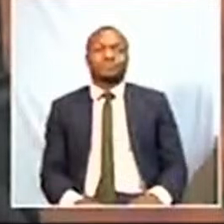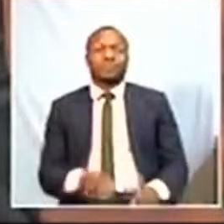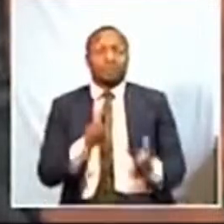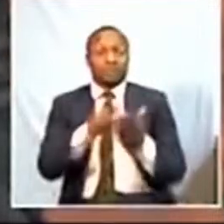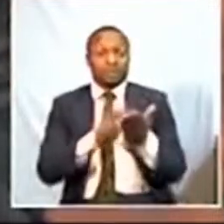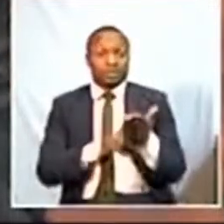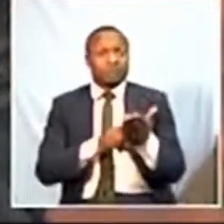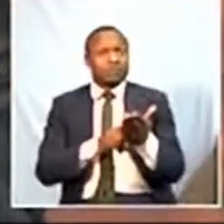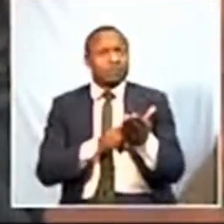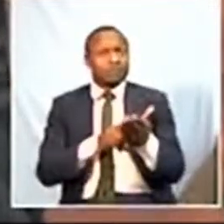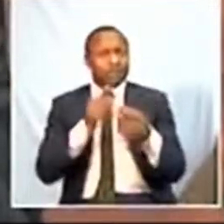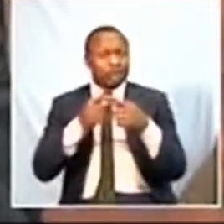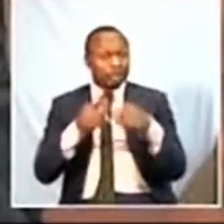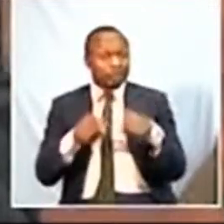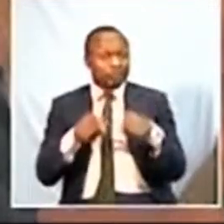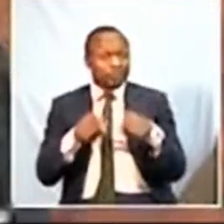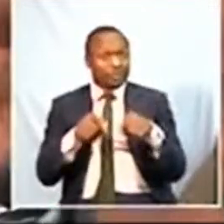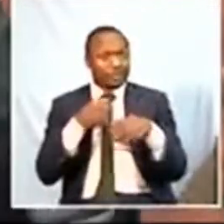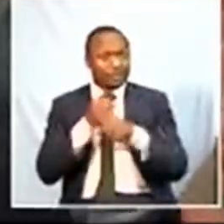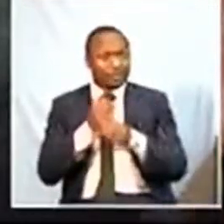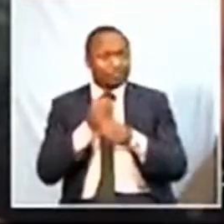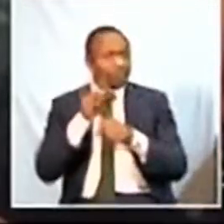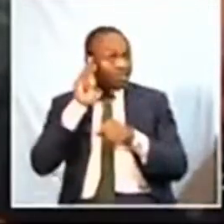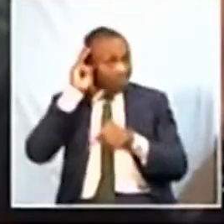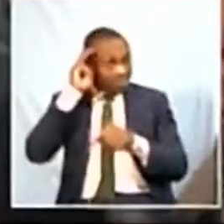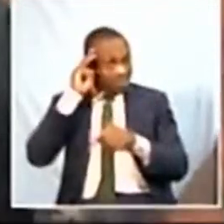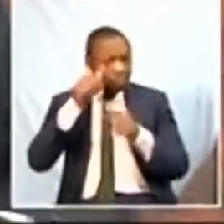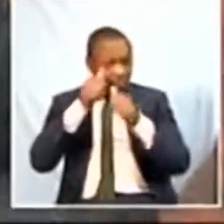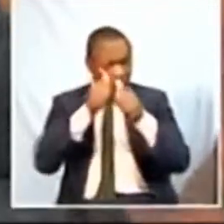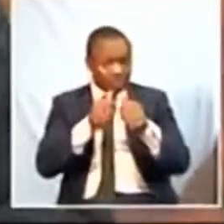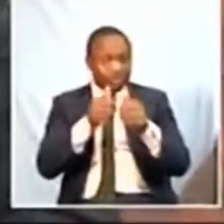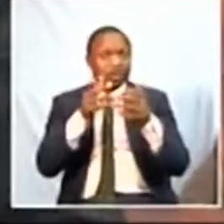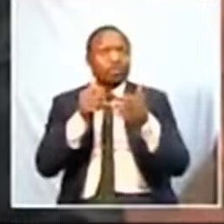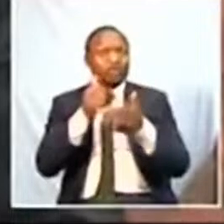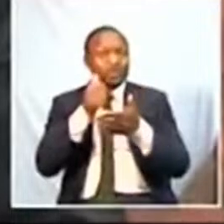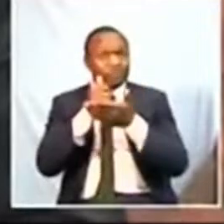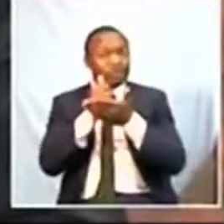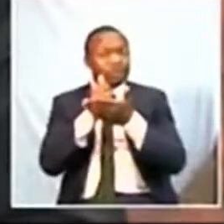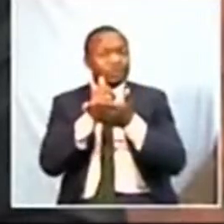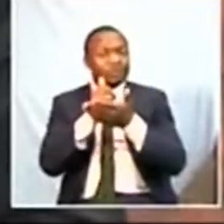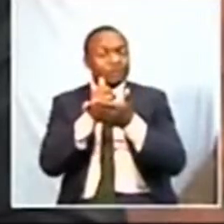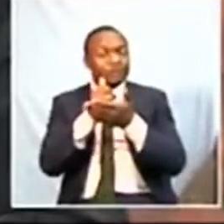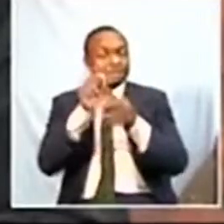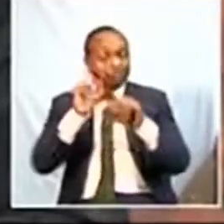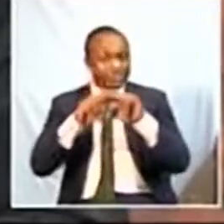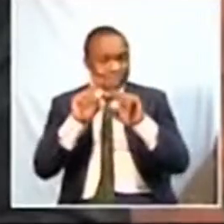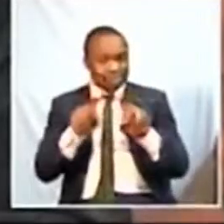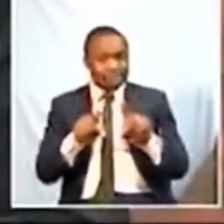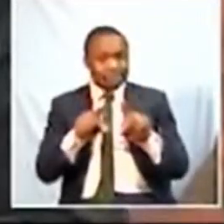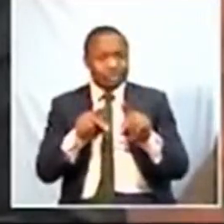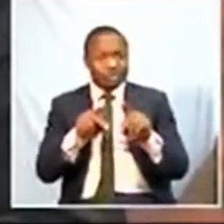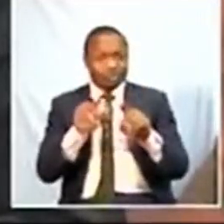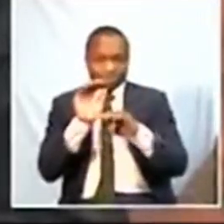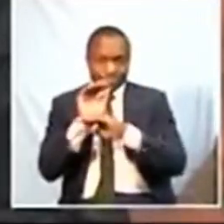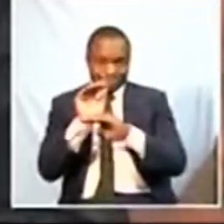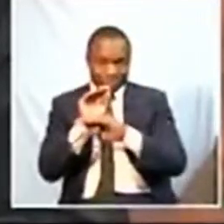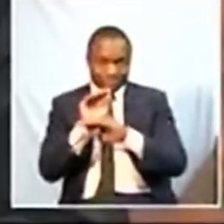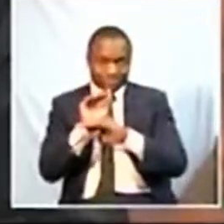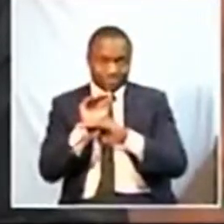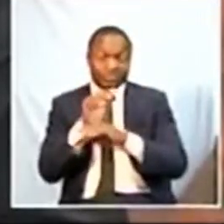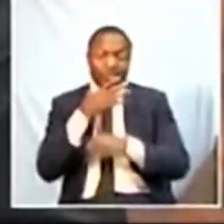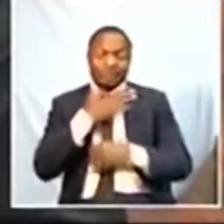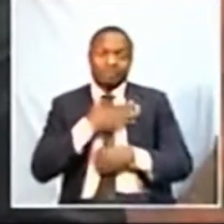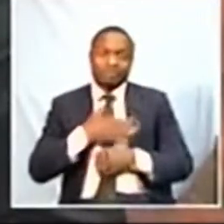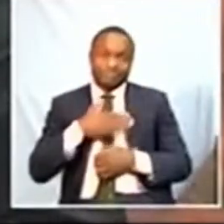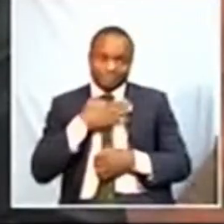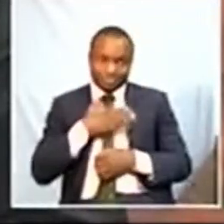Regulations are done by the ministry. Follow them. So I wanted just to help the chair by making those comments.